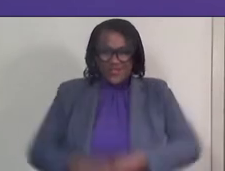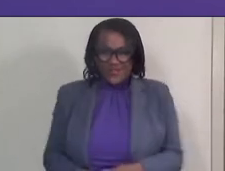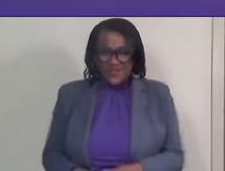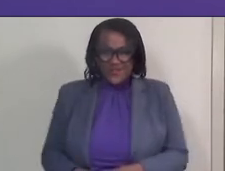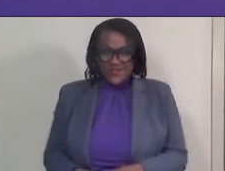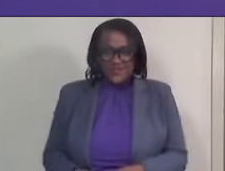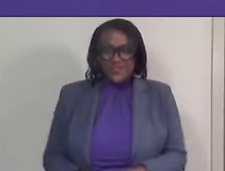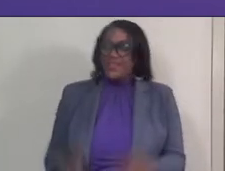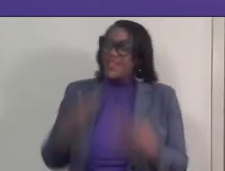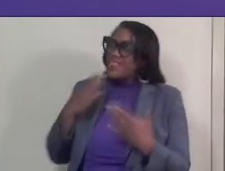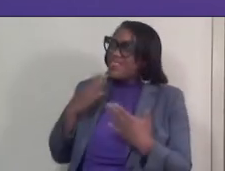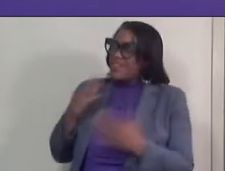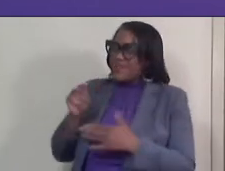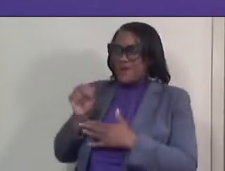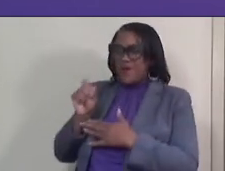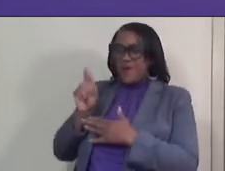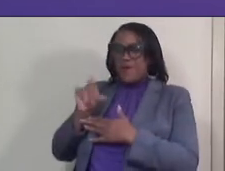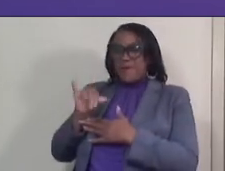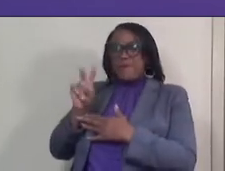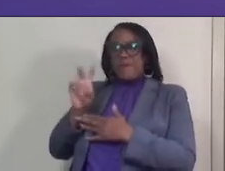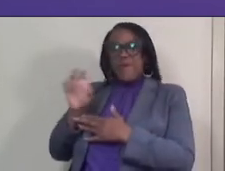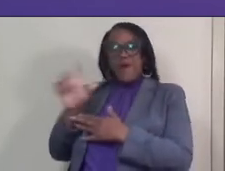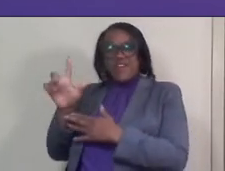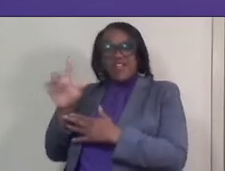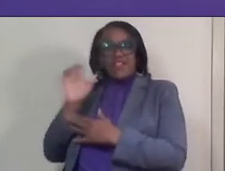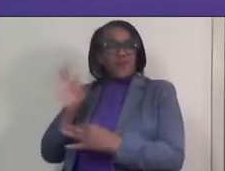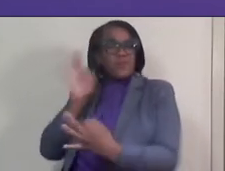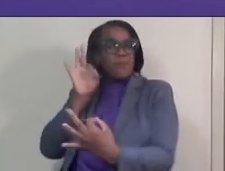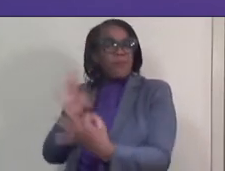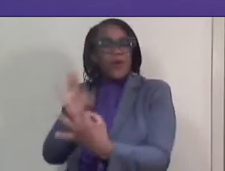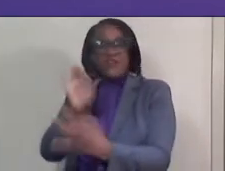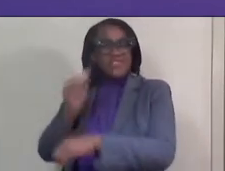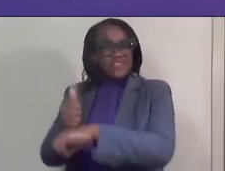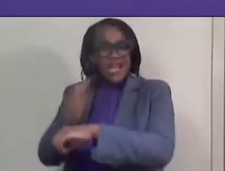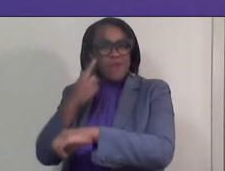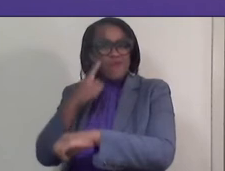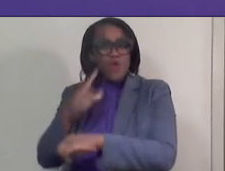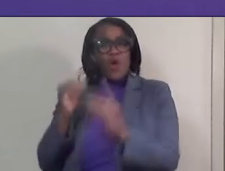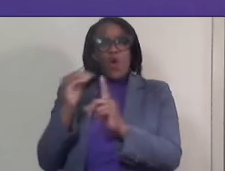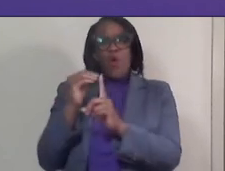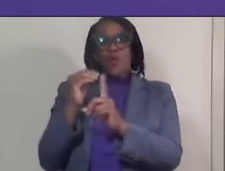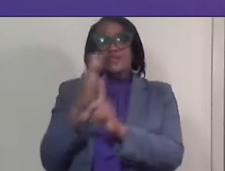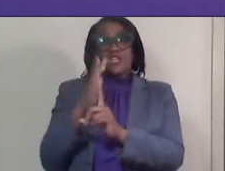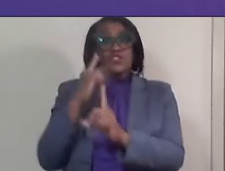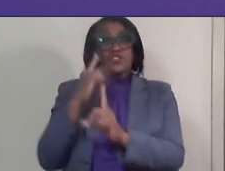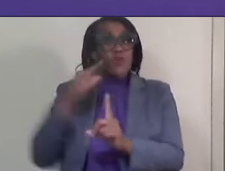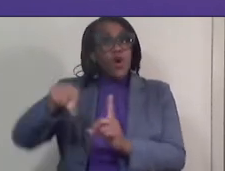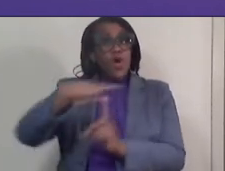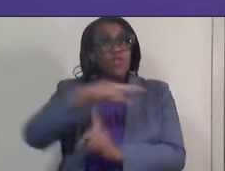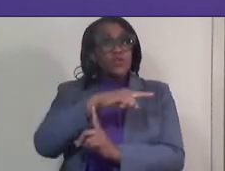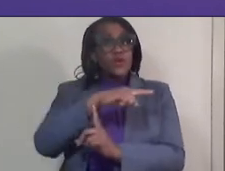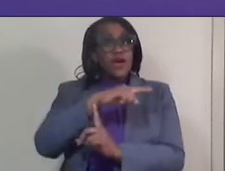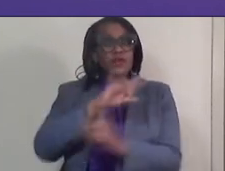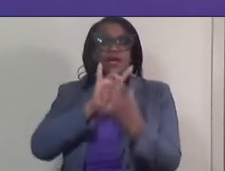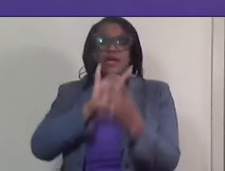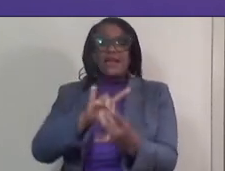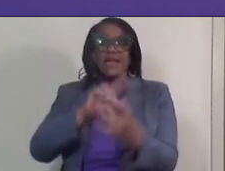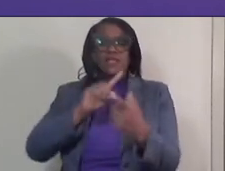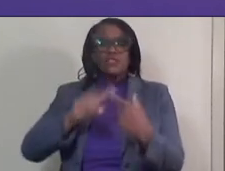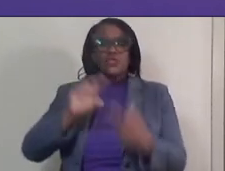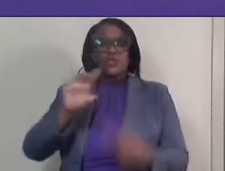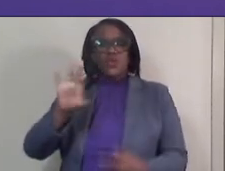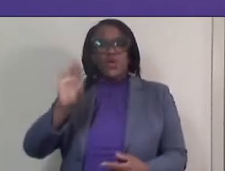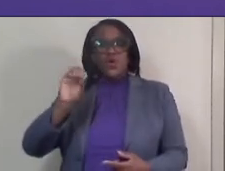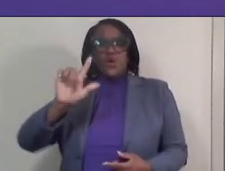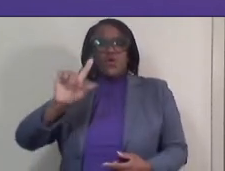Thanks, Maribel. That was a perfect setup for a bit of an orientation for you all around folk life and how it